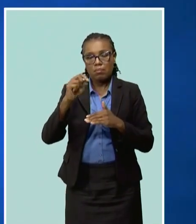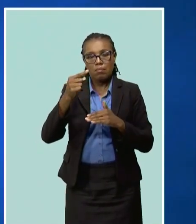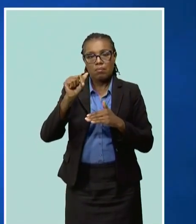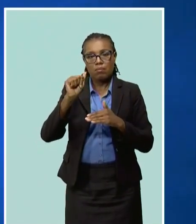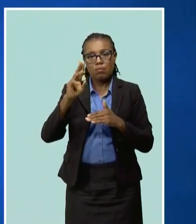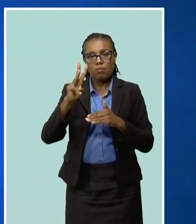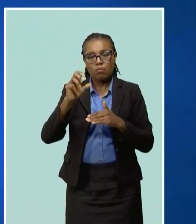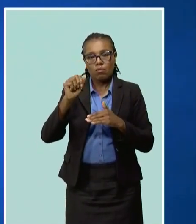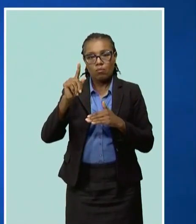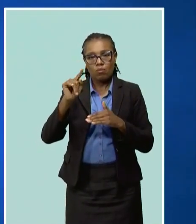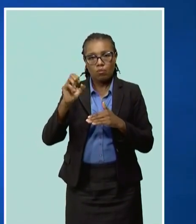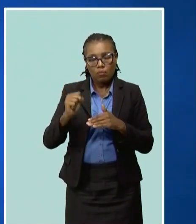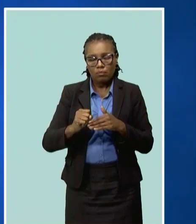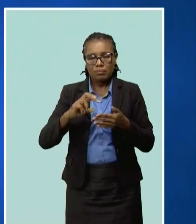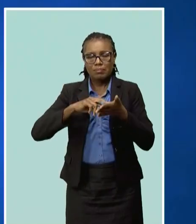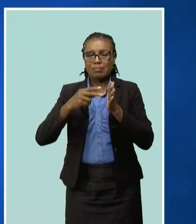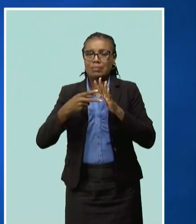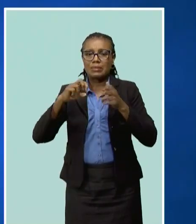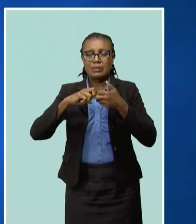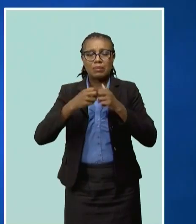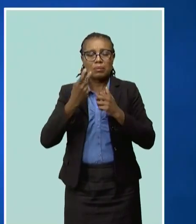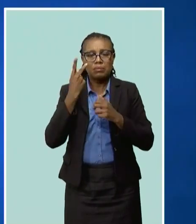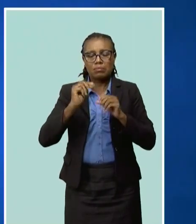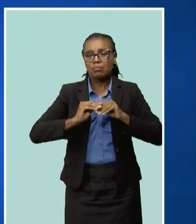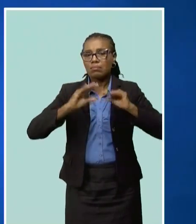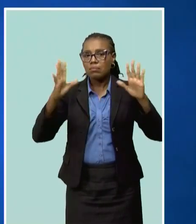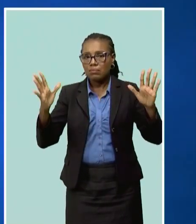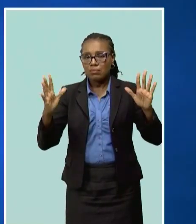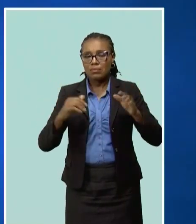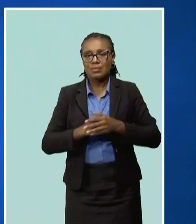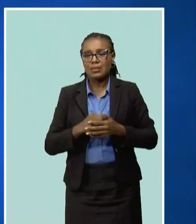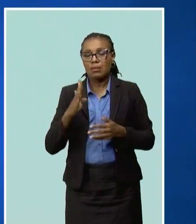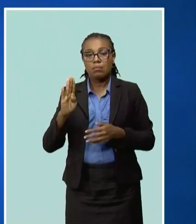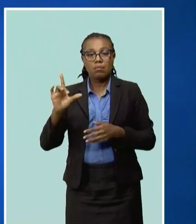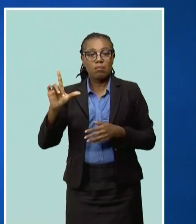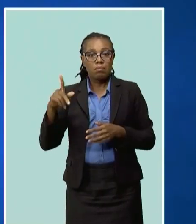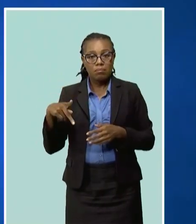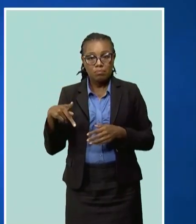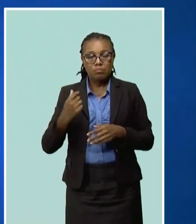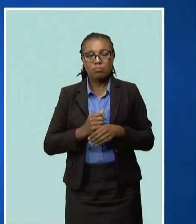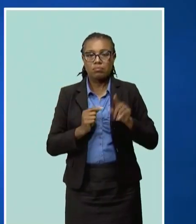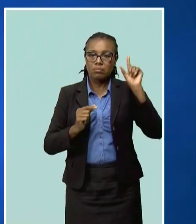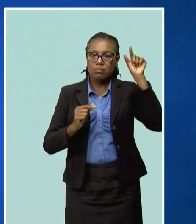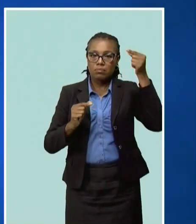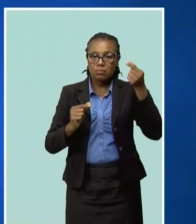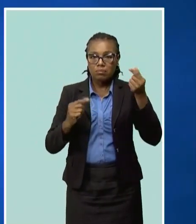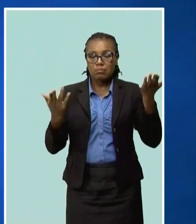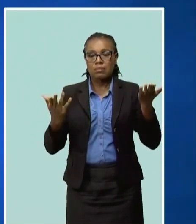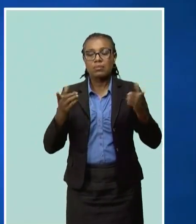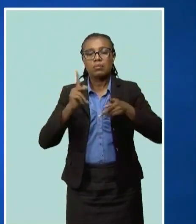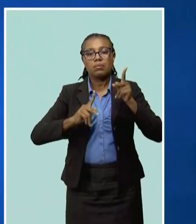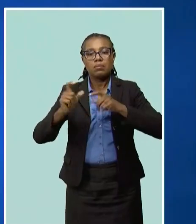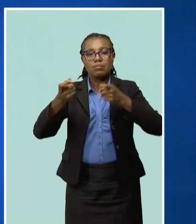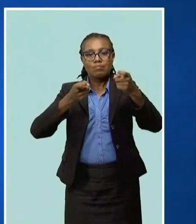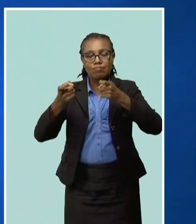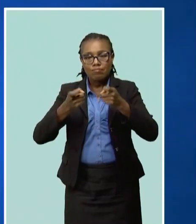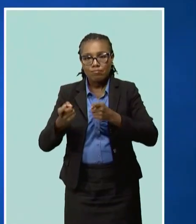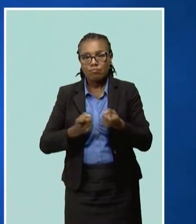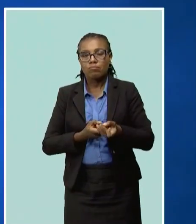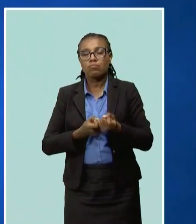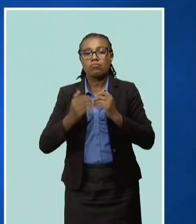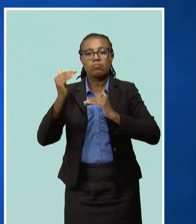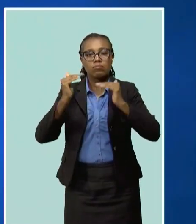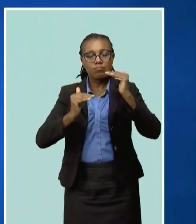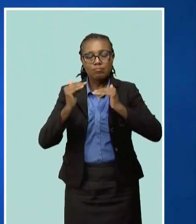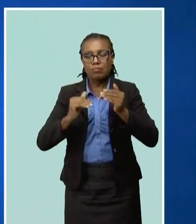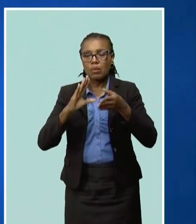the problem is clear. And we are very clear on the Barbados Light and Power side, on the government side, on the regulator side, that the gap